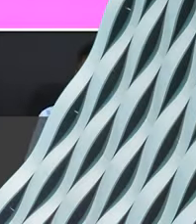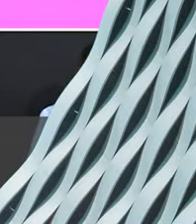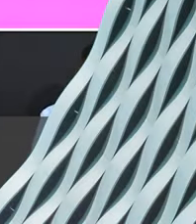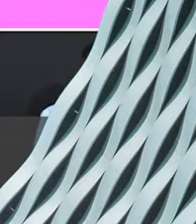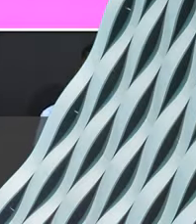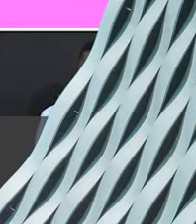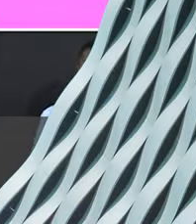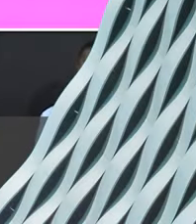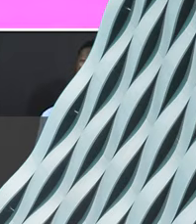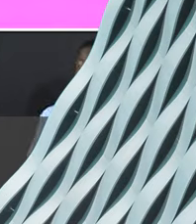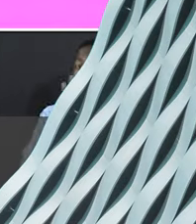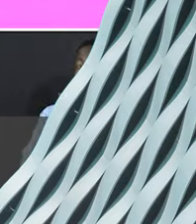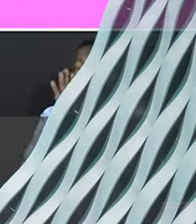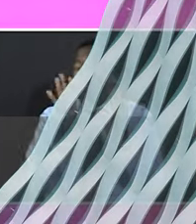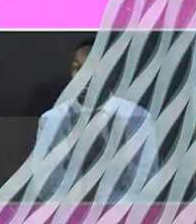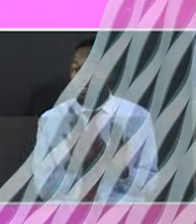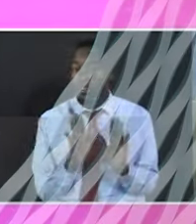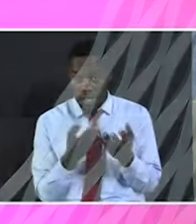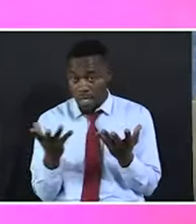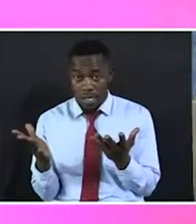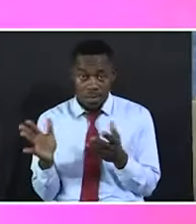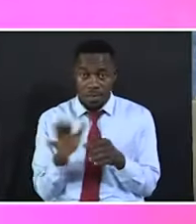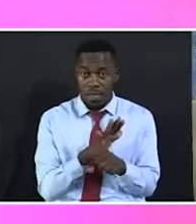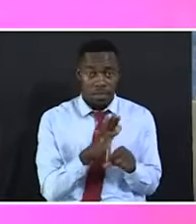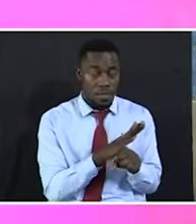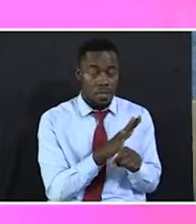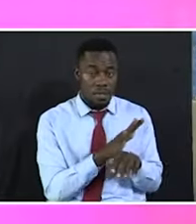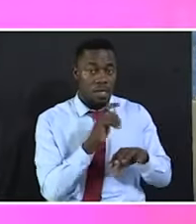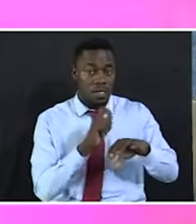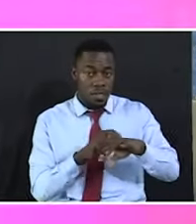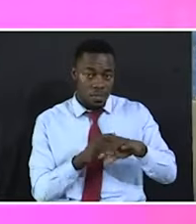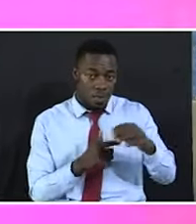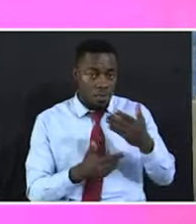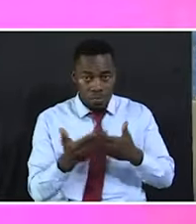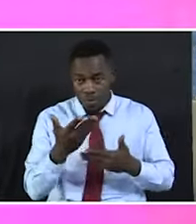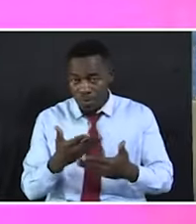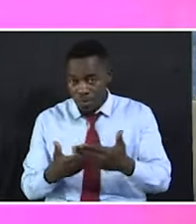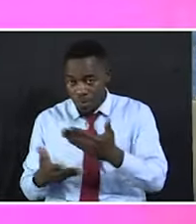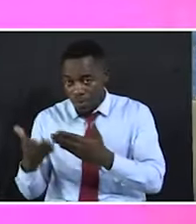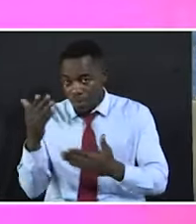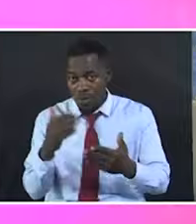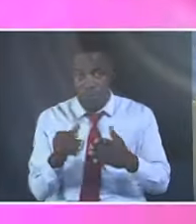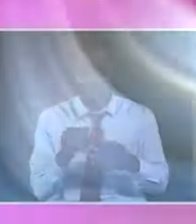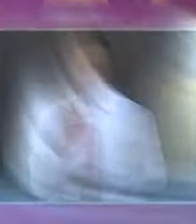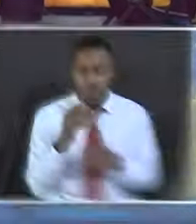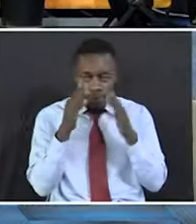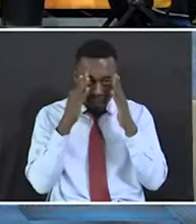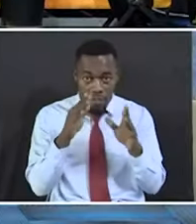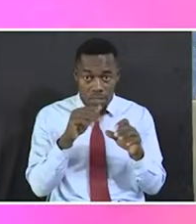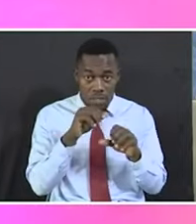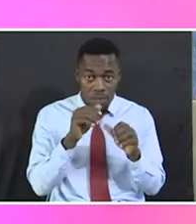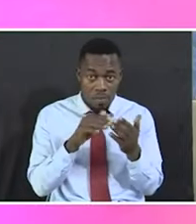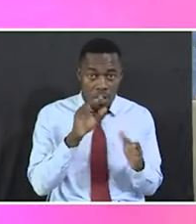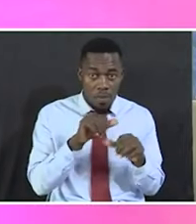the greatest priority. Shall we pray? Priority. The Bible is very clear because it is bringing out on